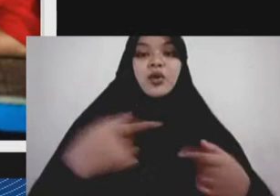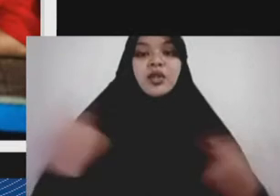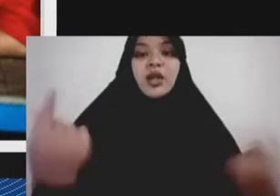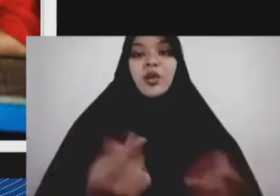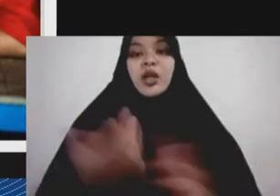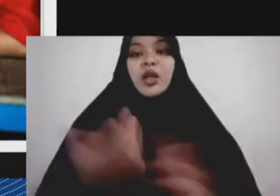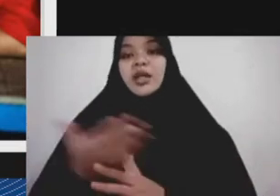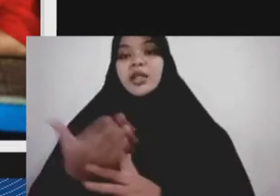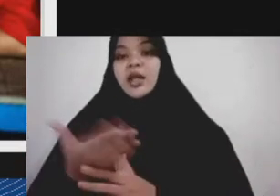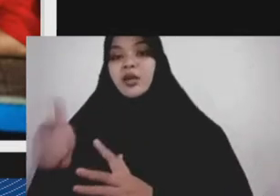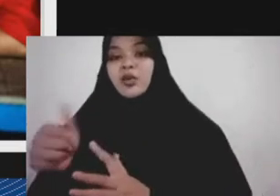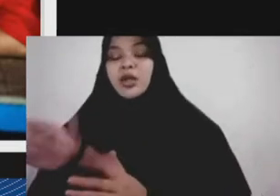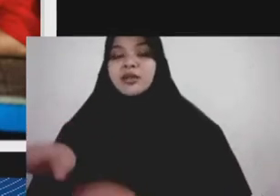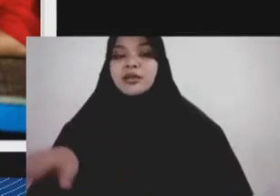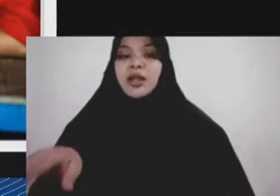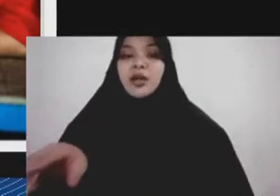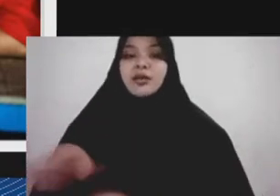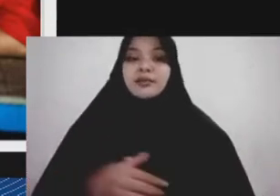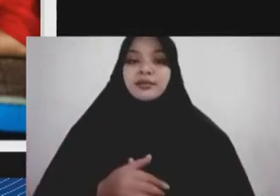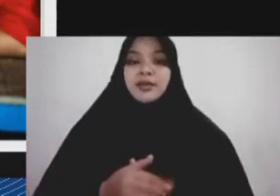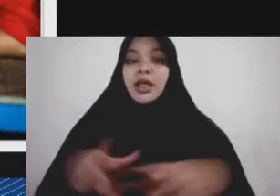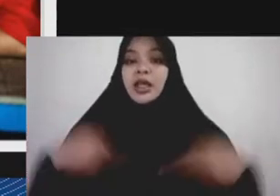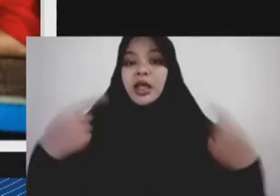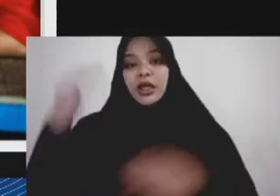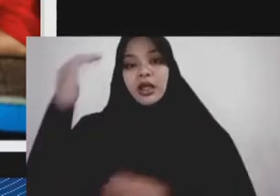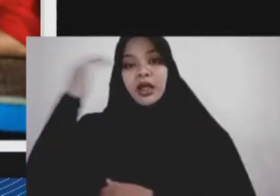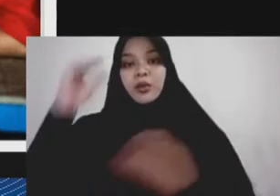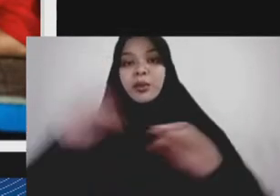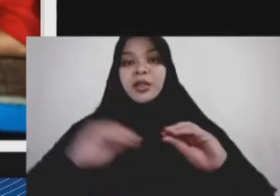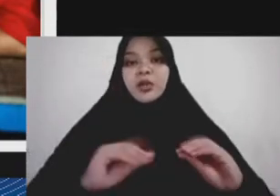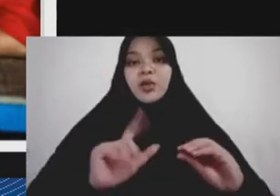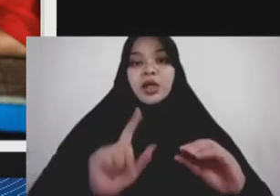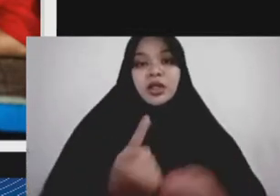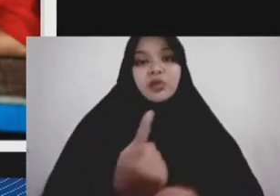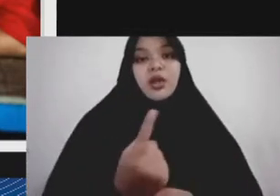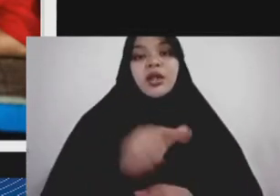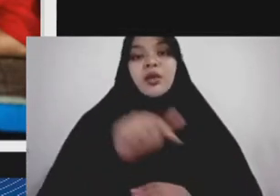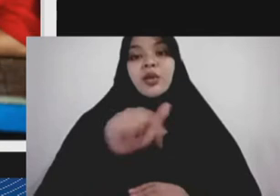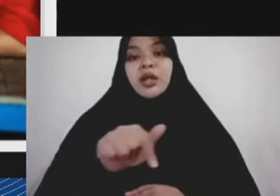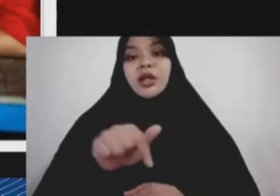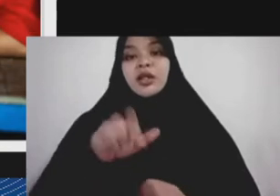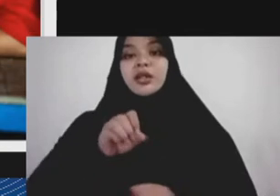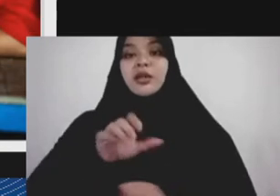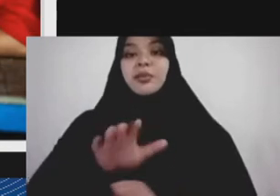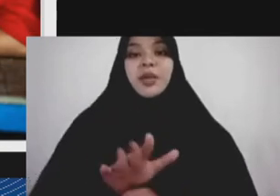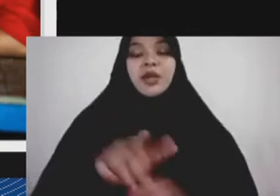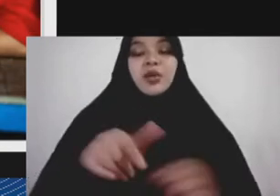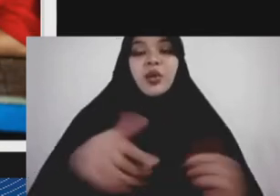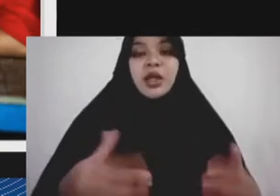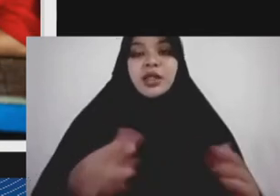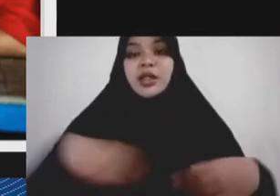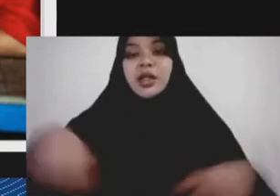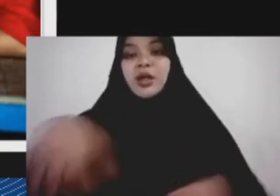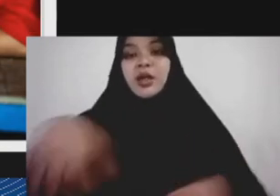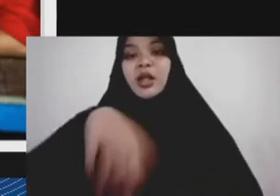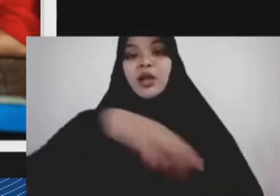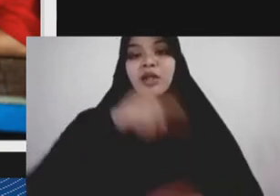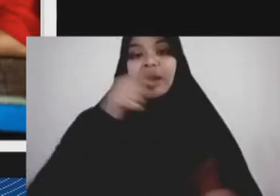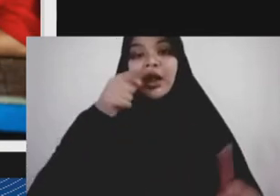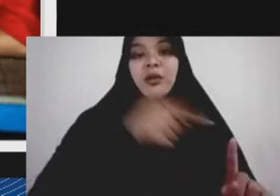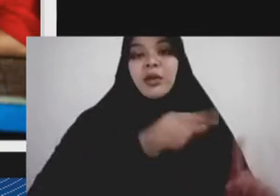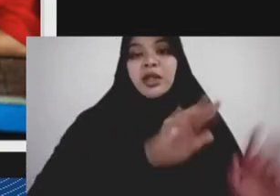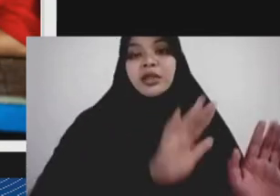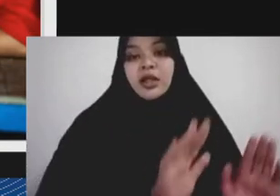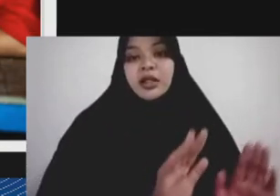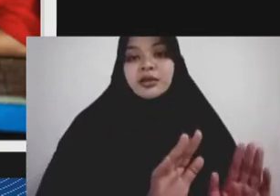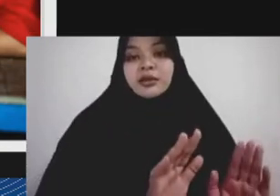education, because we know education is one of those protective factors around addressing and